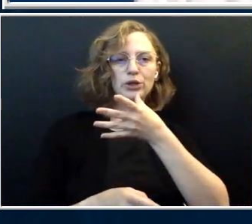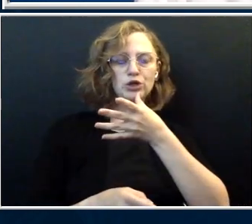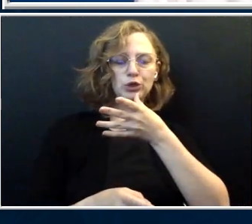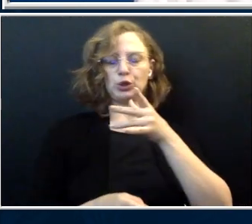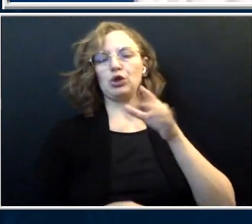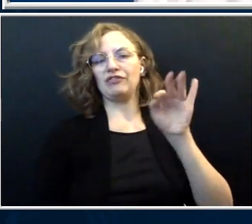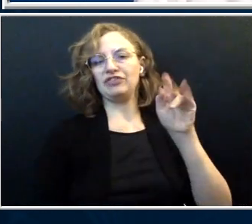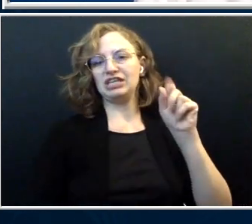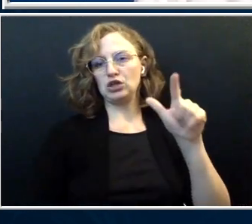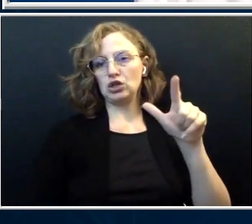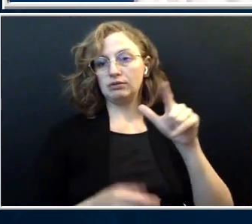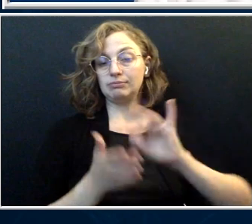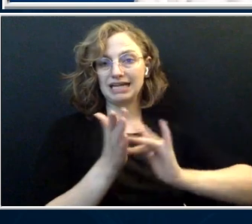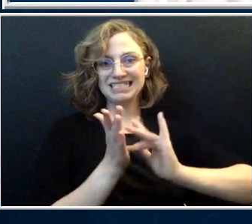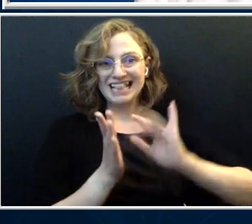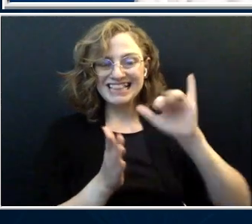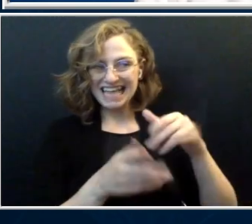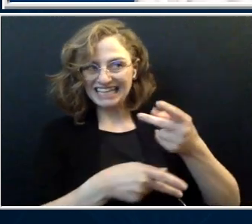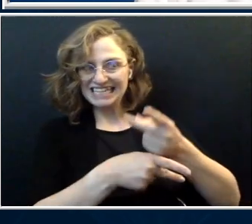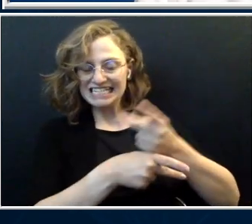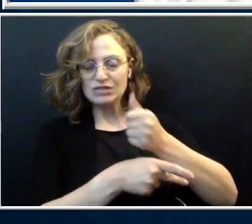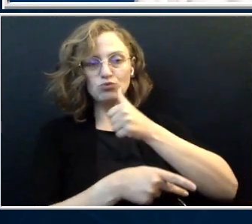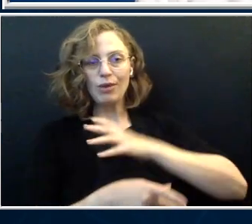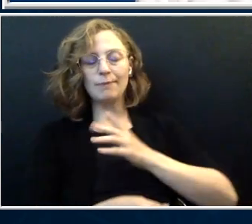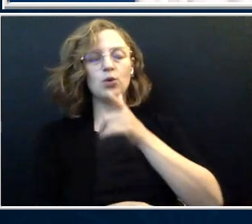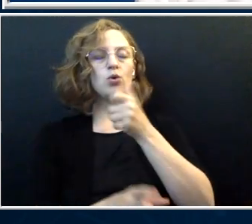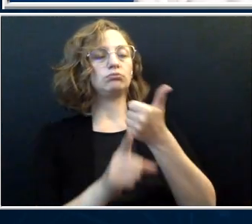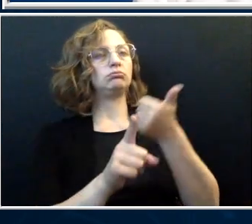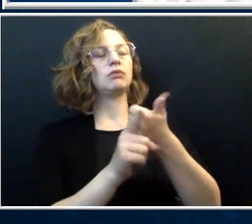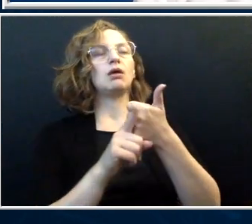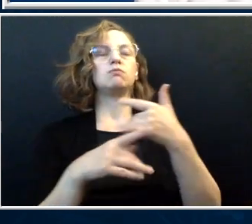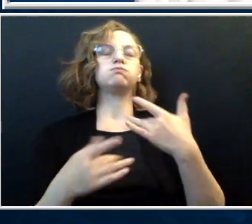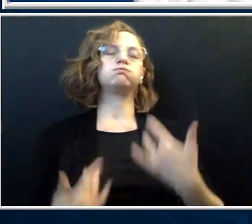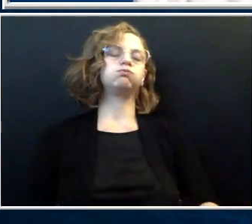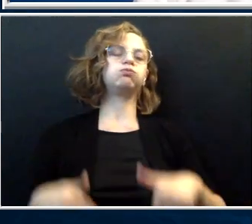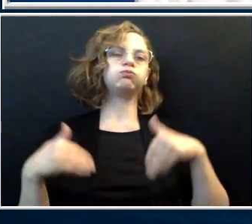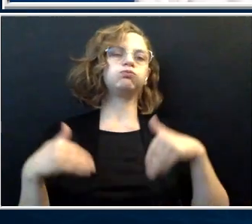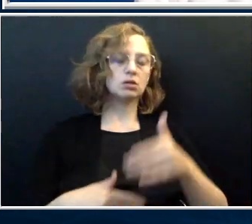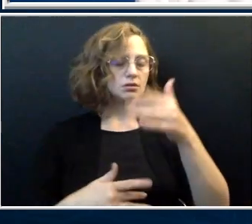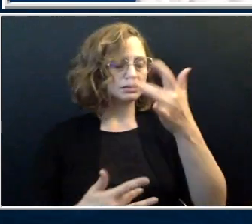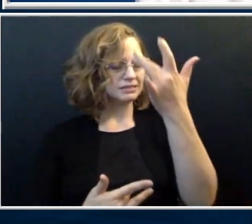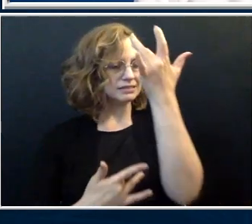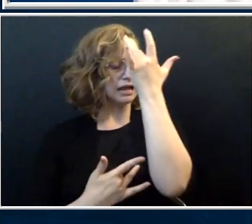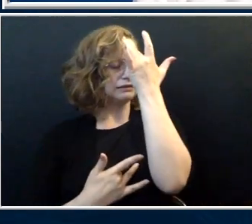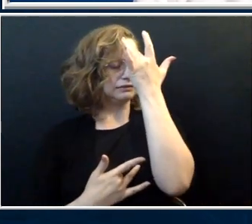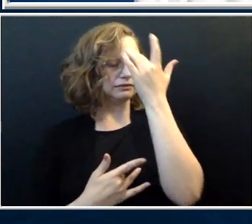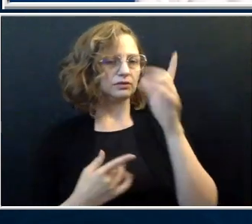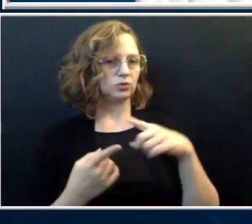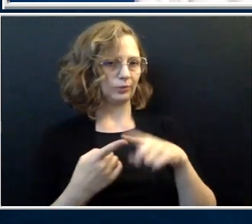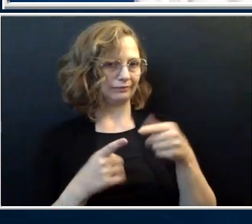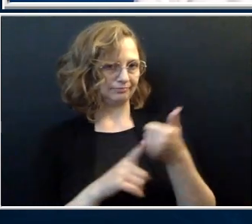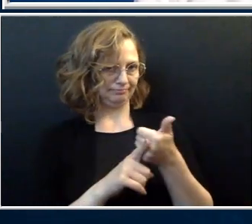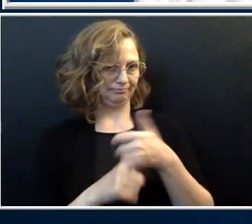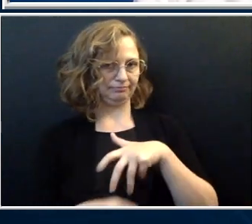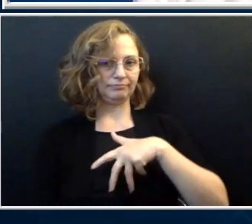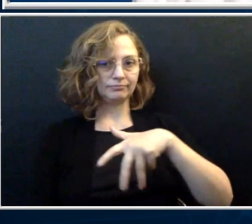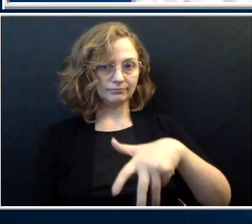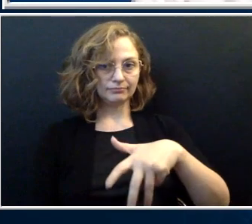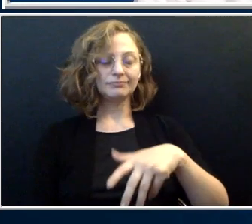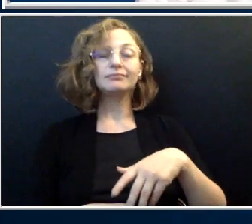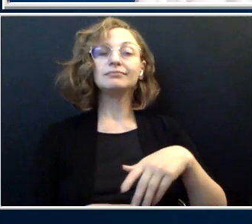sick with their pregnancies. You might have heard him reacting to this news on KMBZ radio yesterday afternoon. Dr.